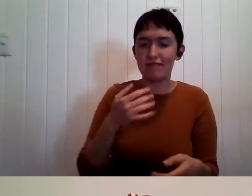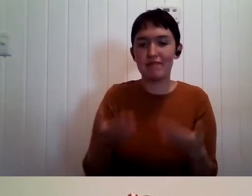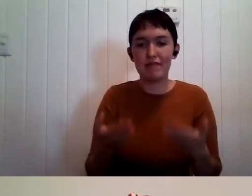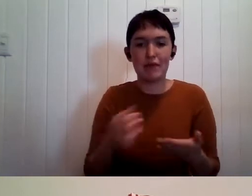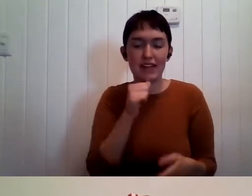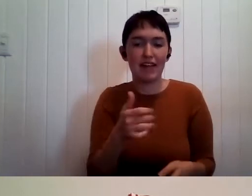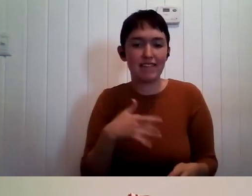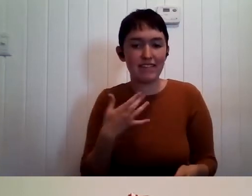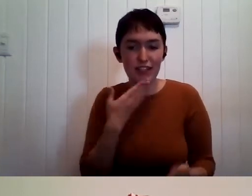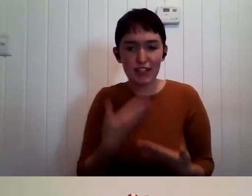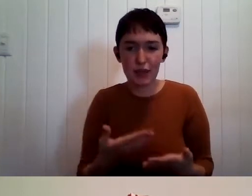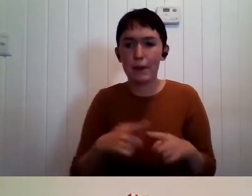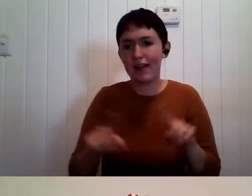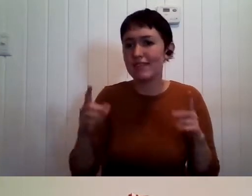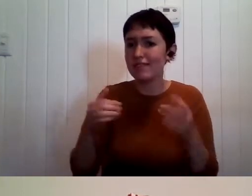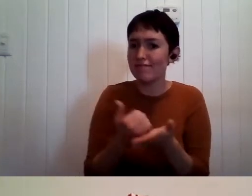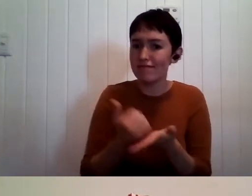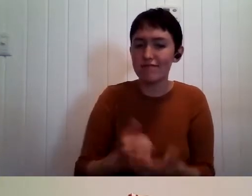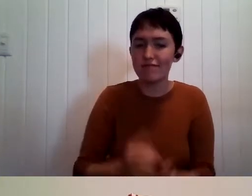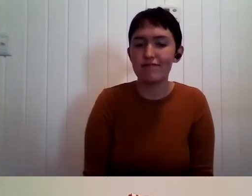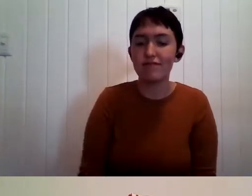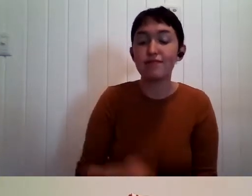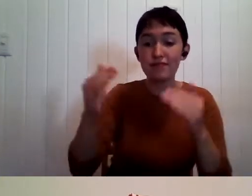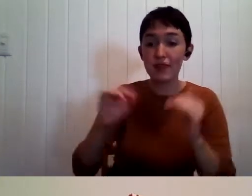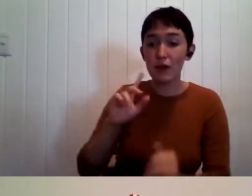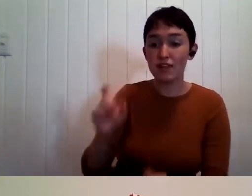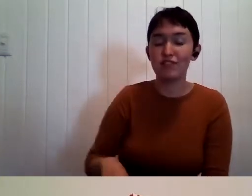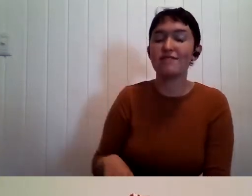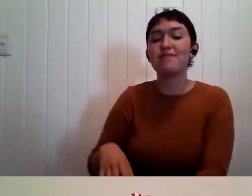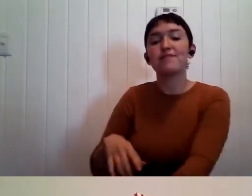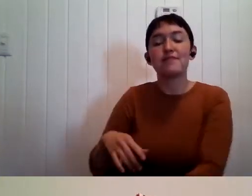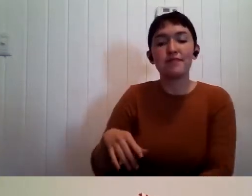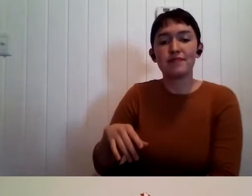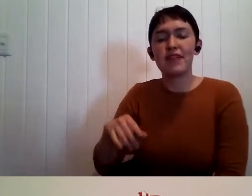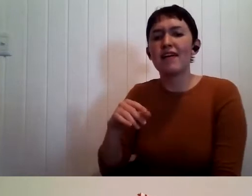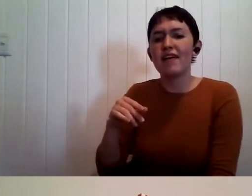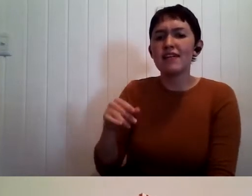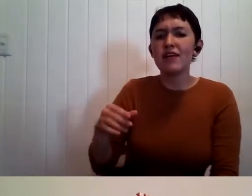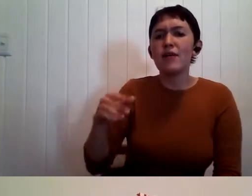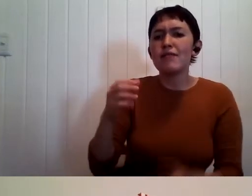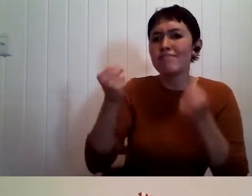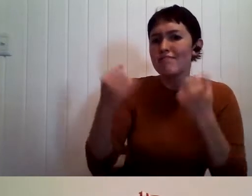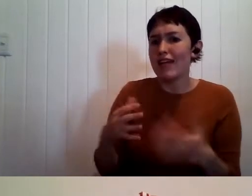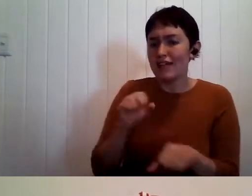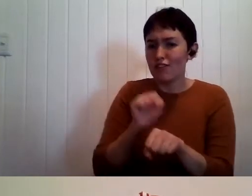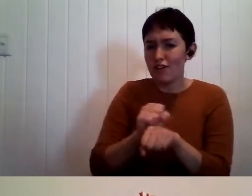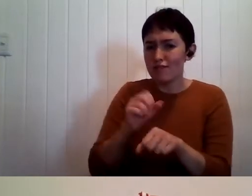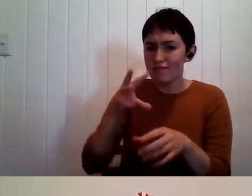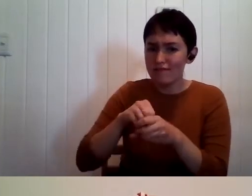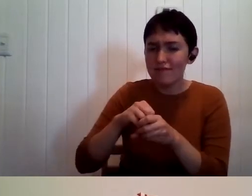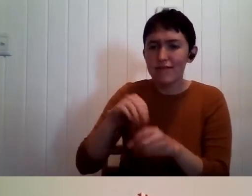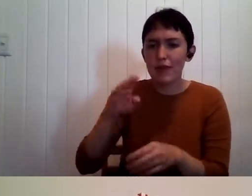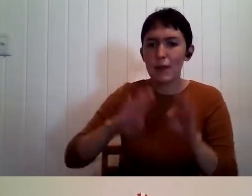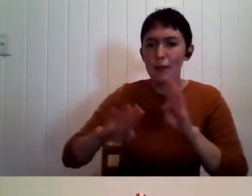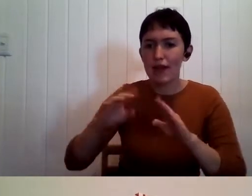from Tiana. There seems like there are so many jobs in biotech, understatement, big time. Which jobs do you feel like are super cool and